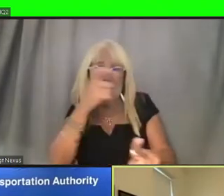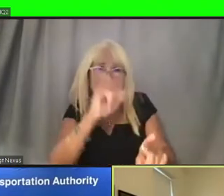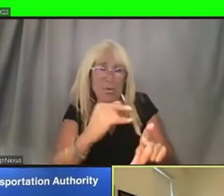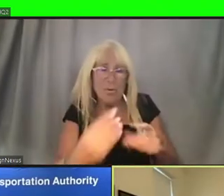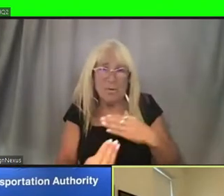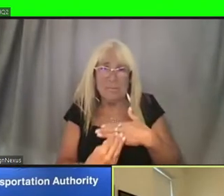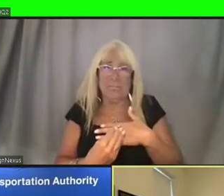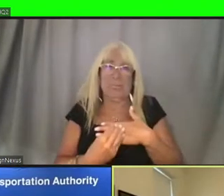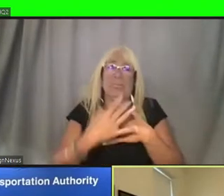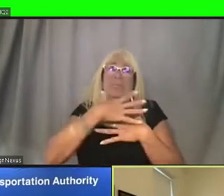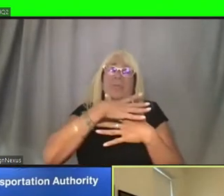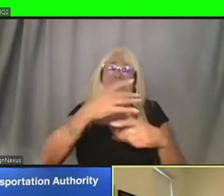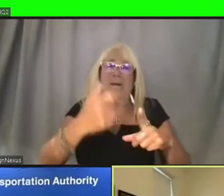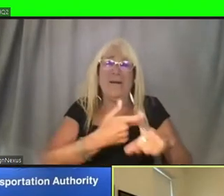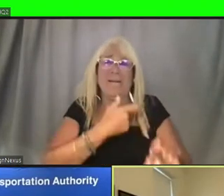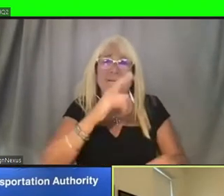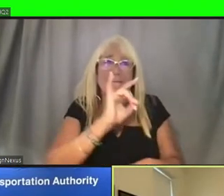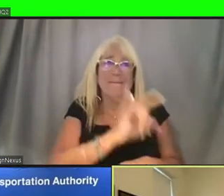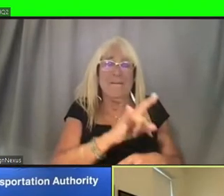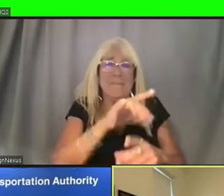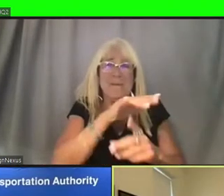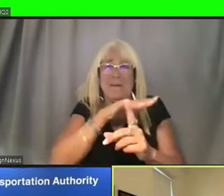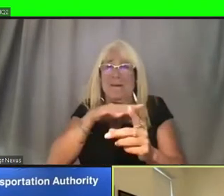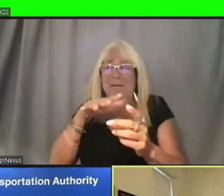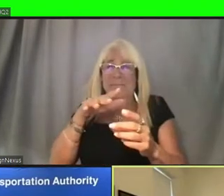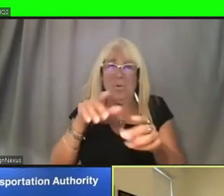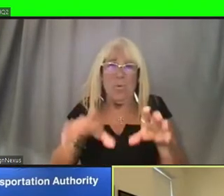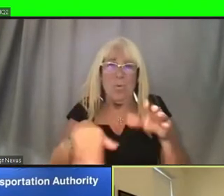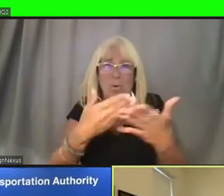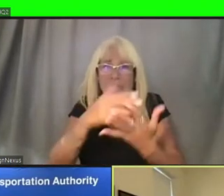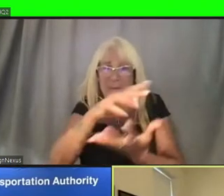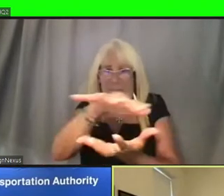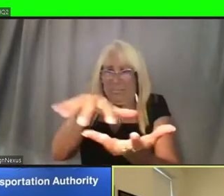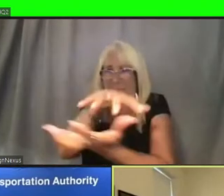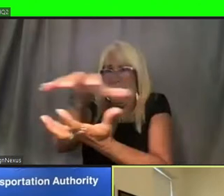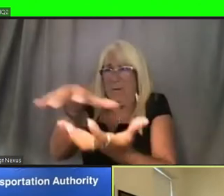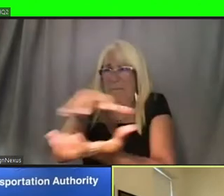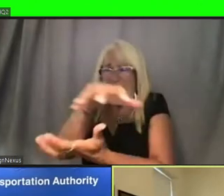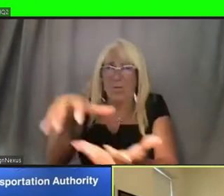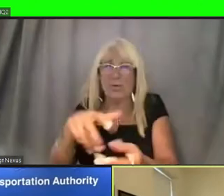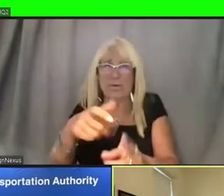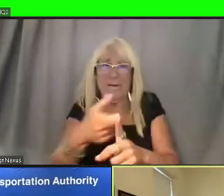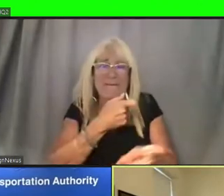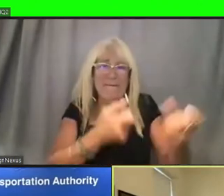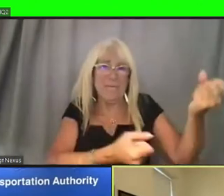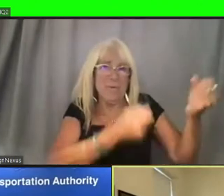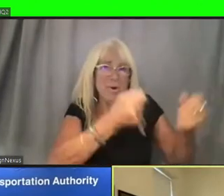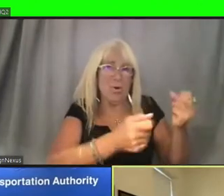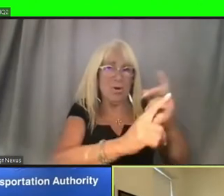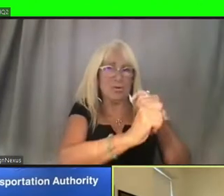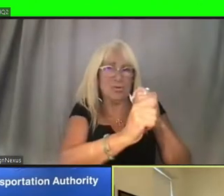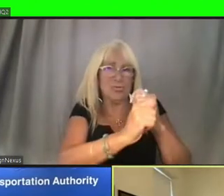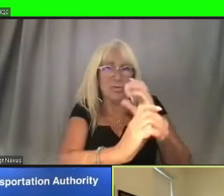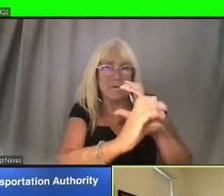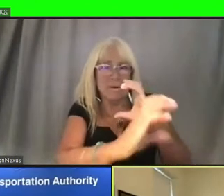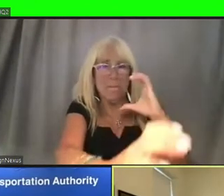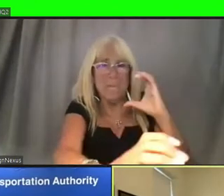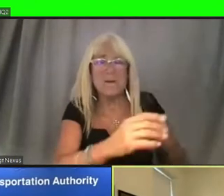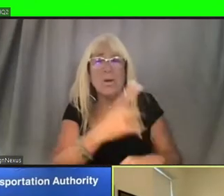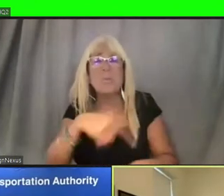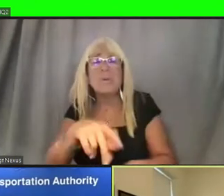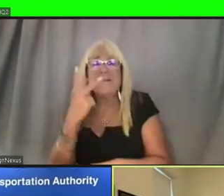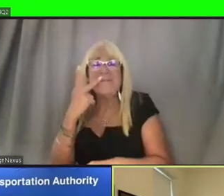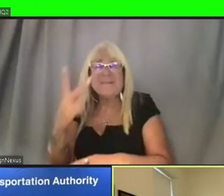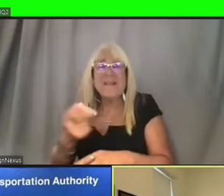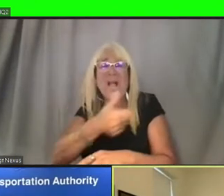low-income communities and communities of color we know that implementing congestion pricing has direct health benefits because we've seen this happen